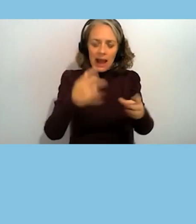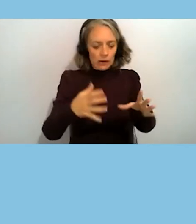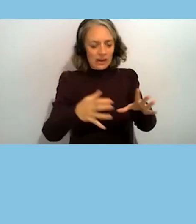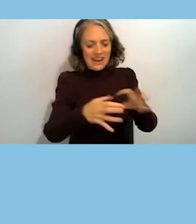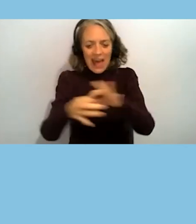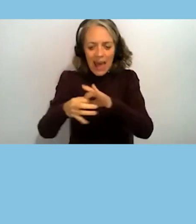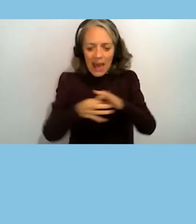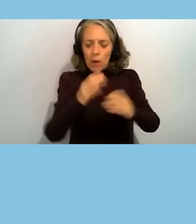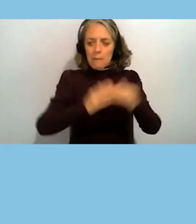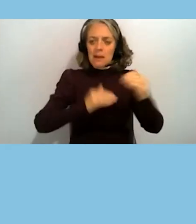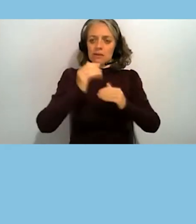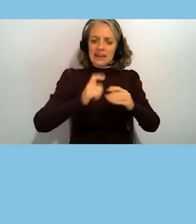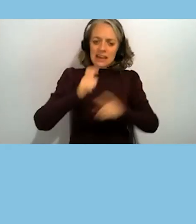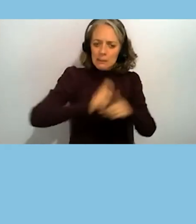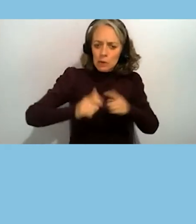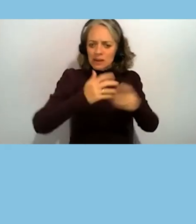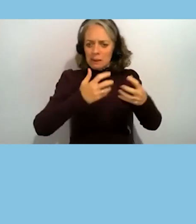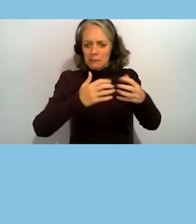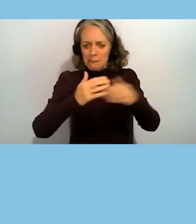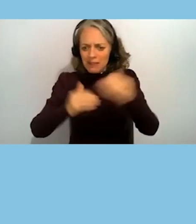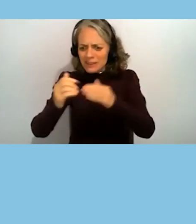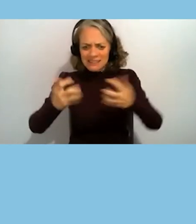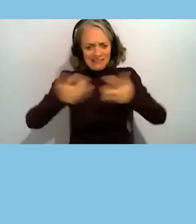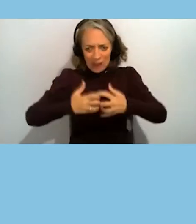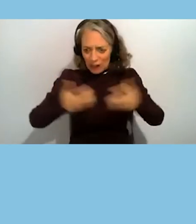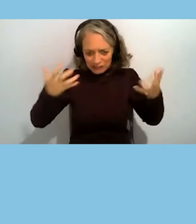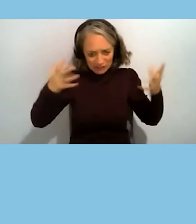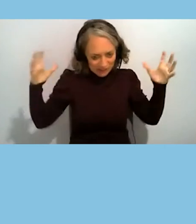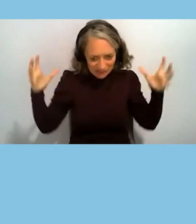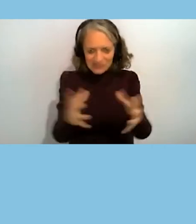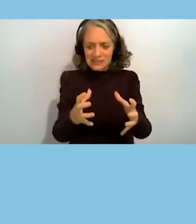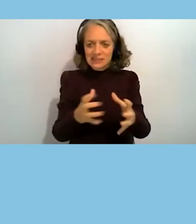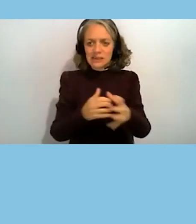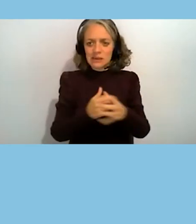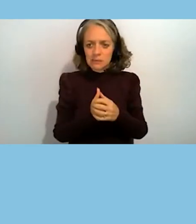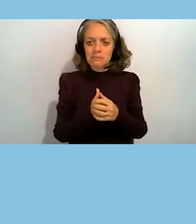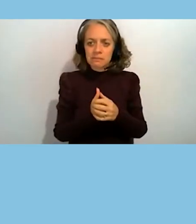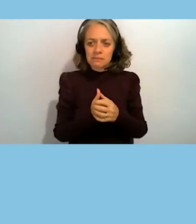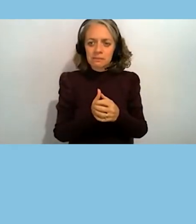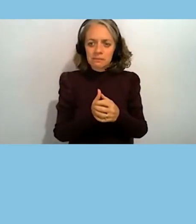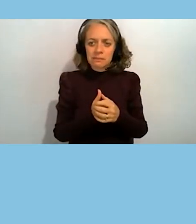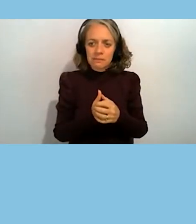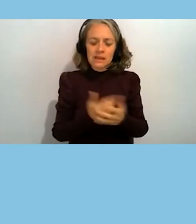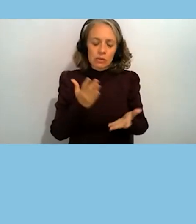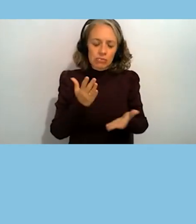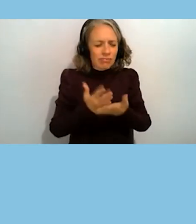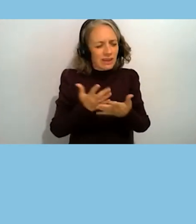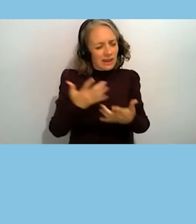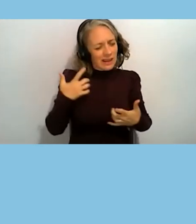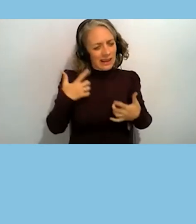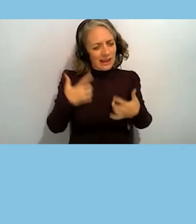building, technologies, and so forth. And, you know, it's really interesting, like, listening